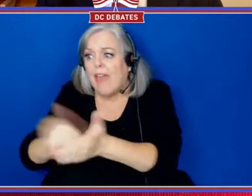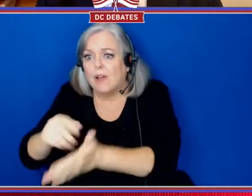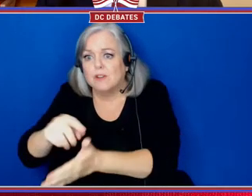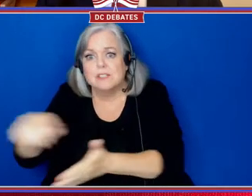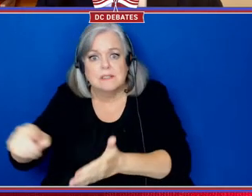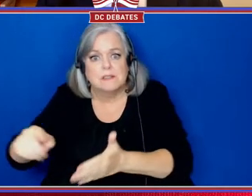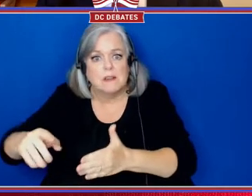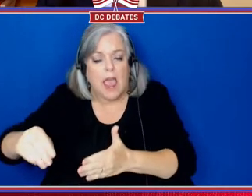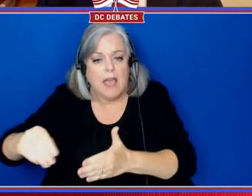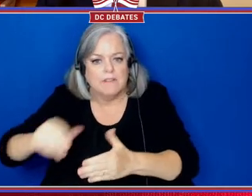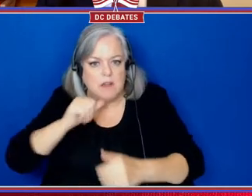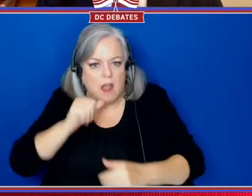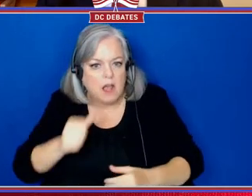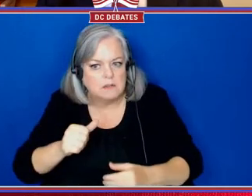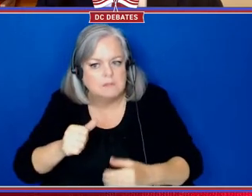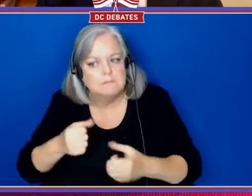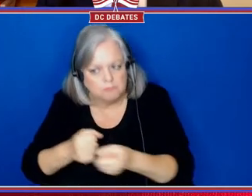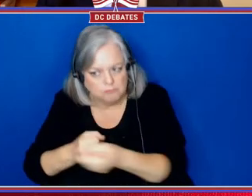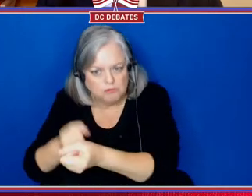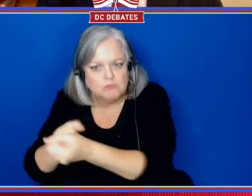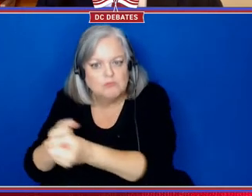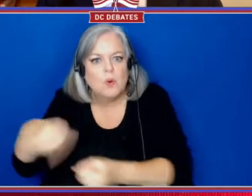Robert White, would you like a 30-second rebuttal?